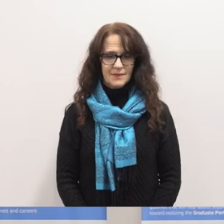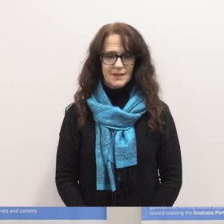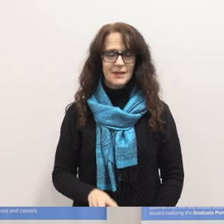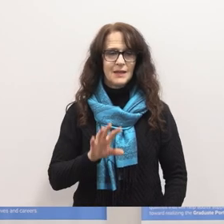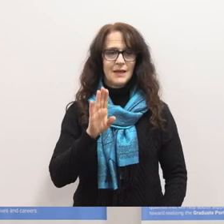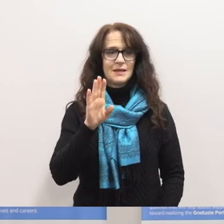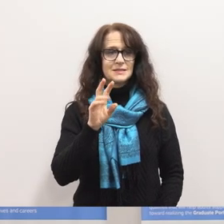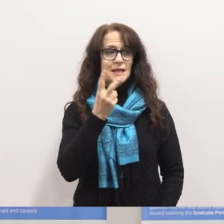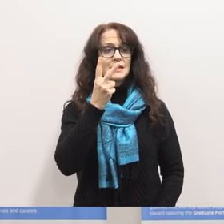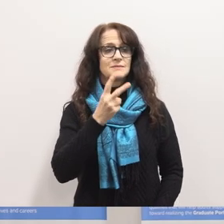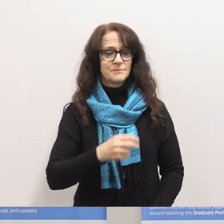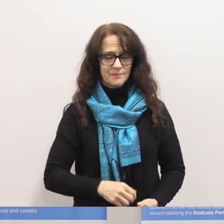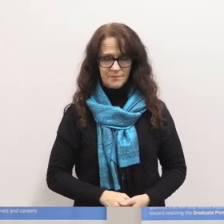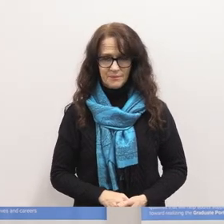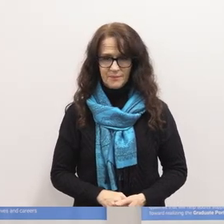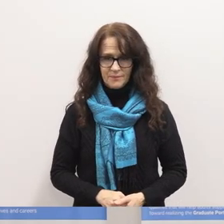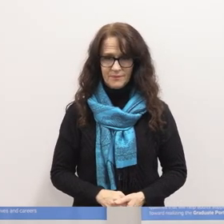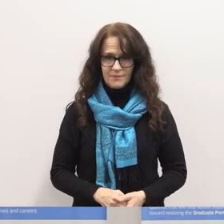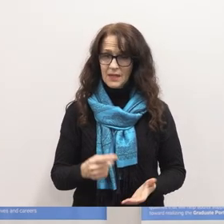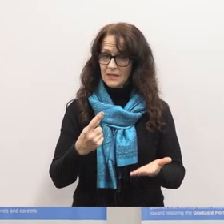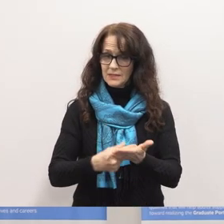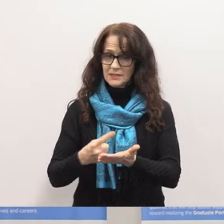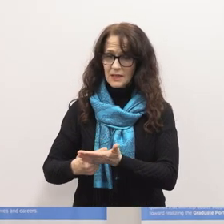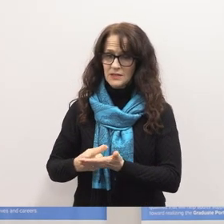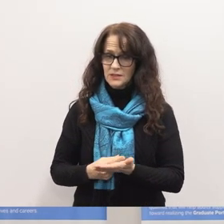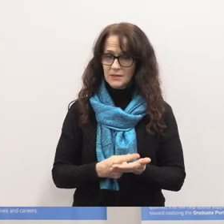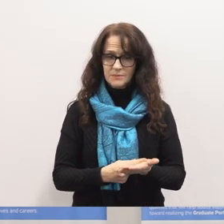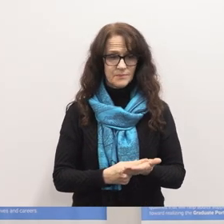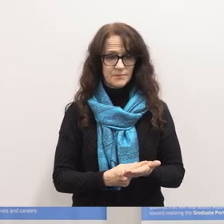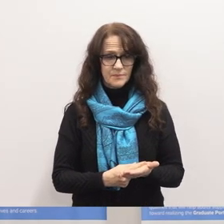Second. And is there any discussion?